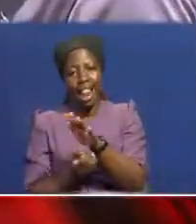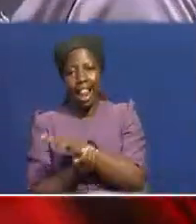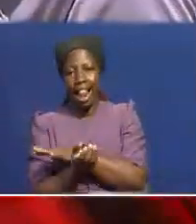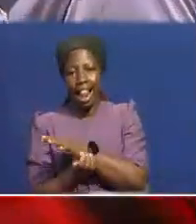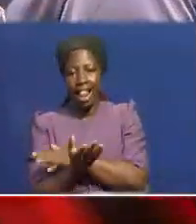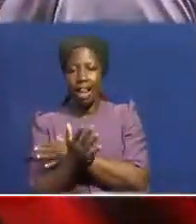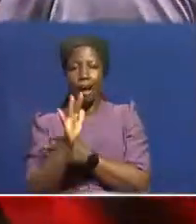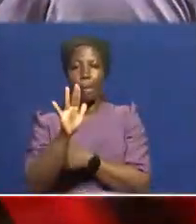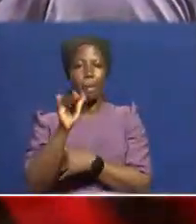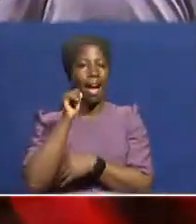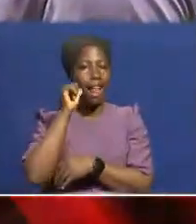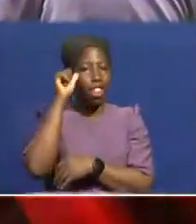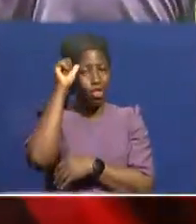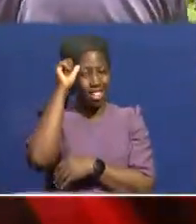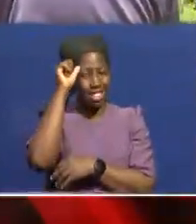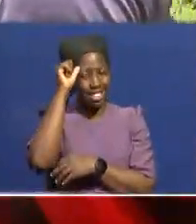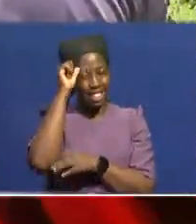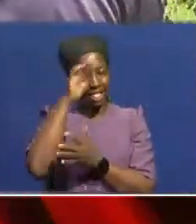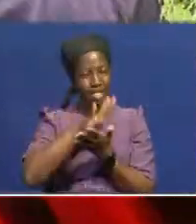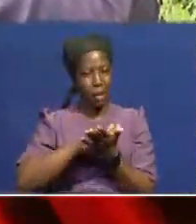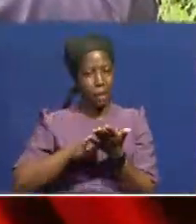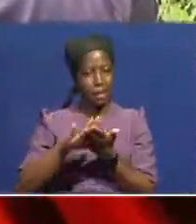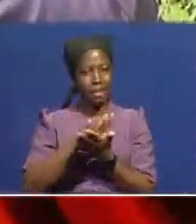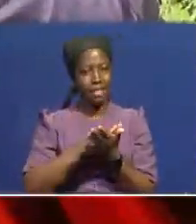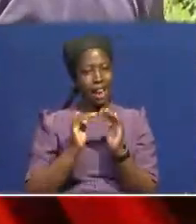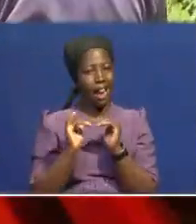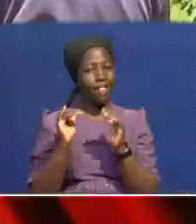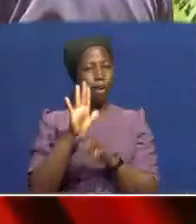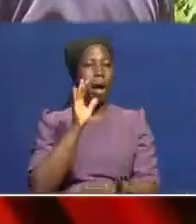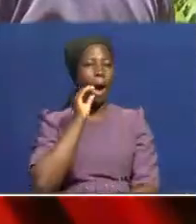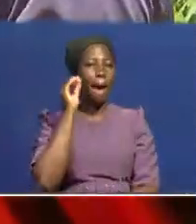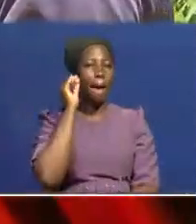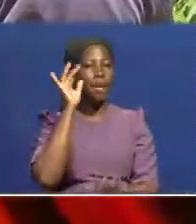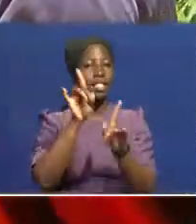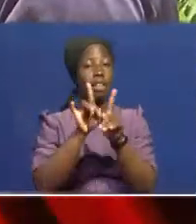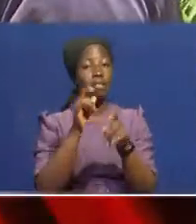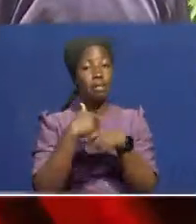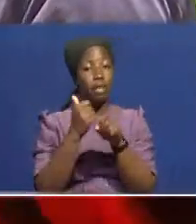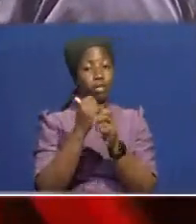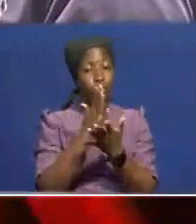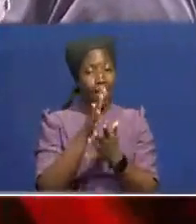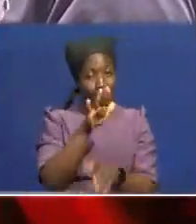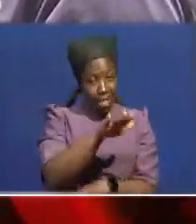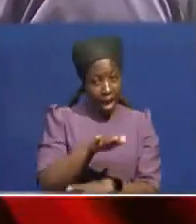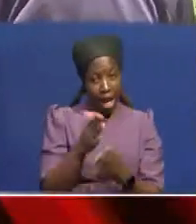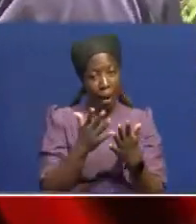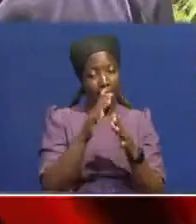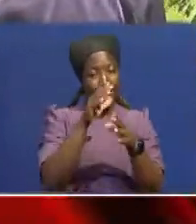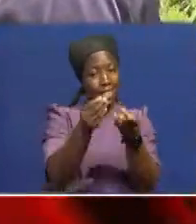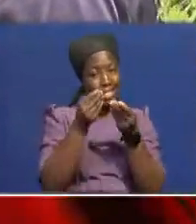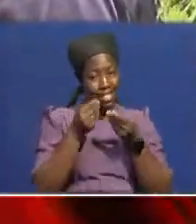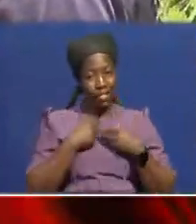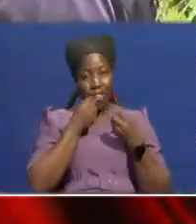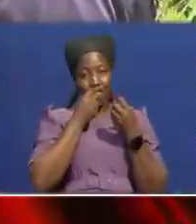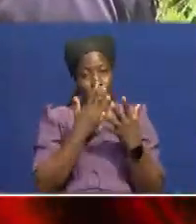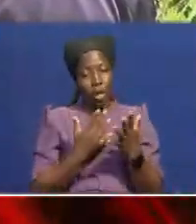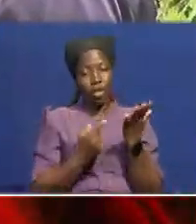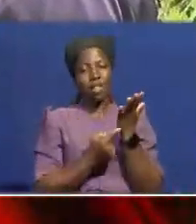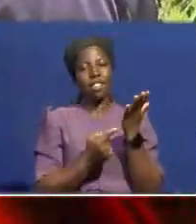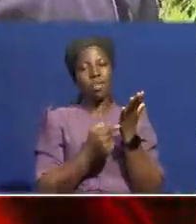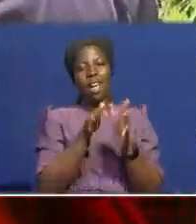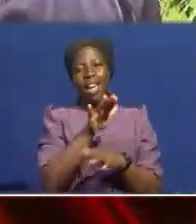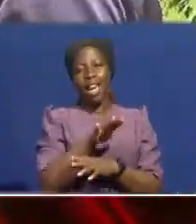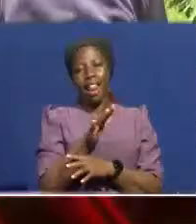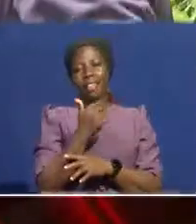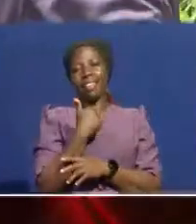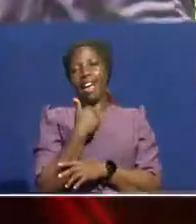very basic level of their homes, but also ensuring that the platforms through which they actually get information, the digital platforms, they actually